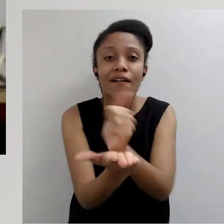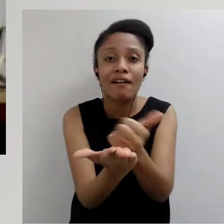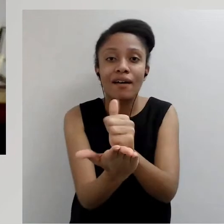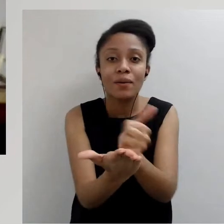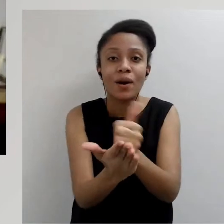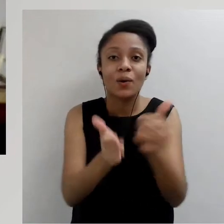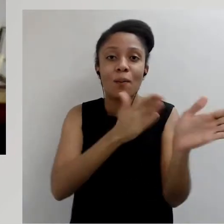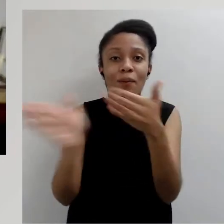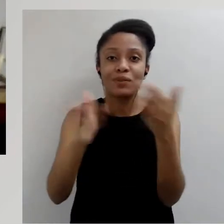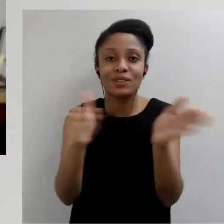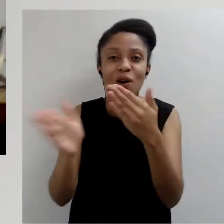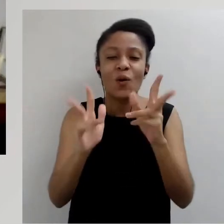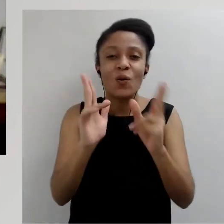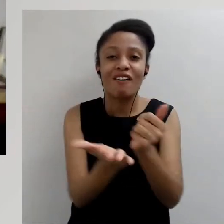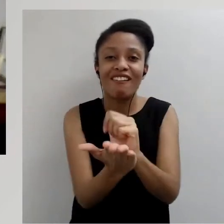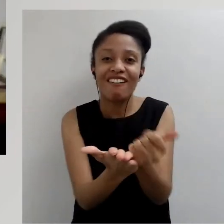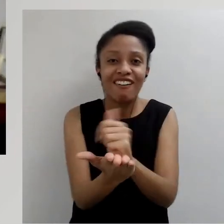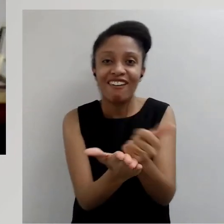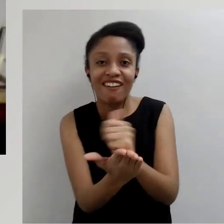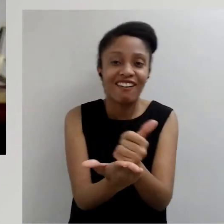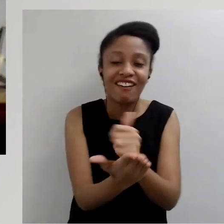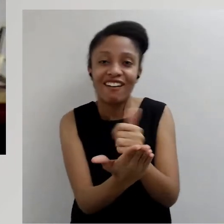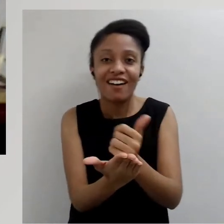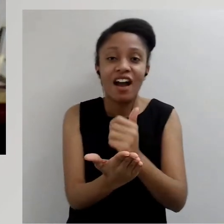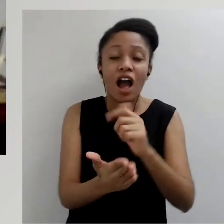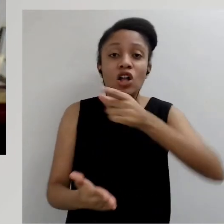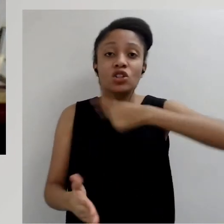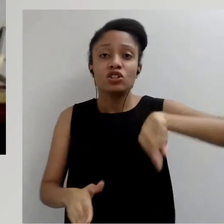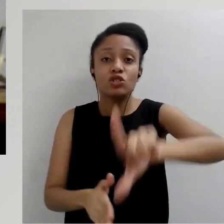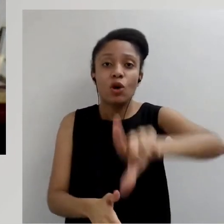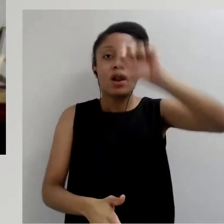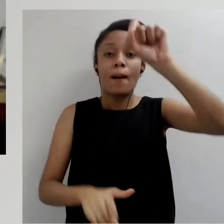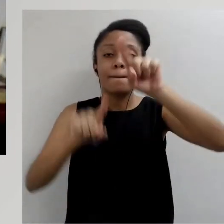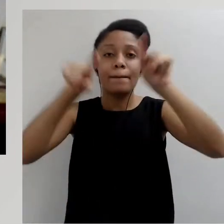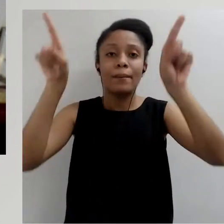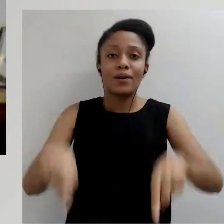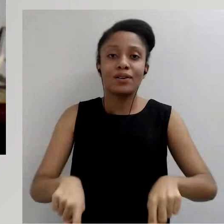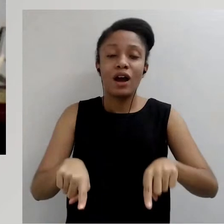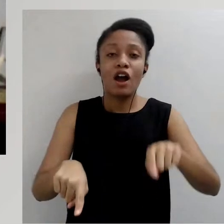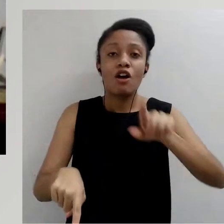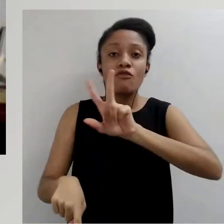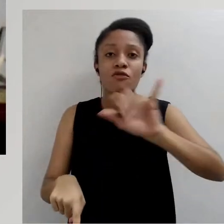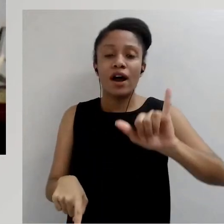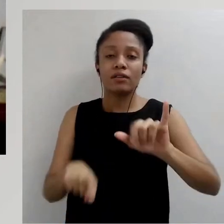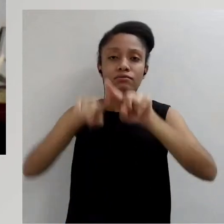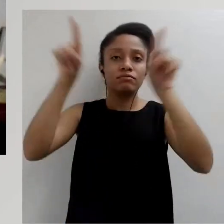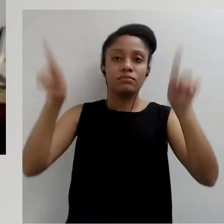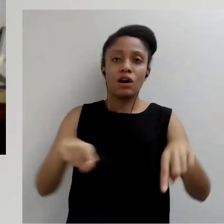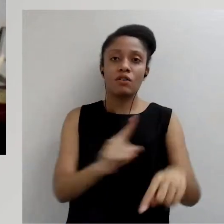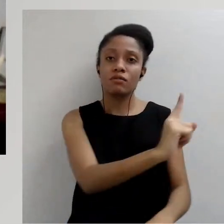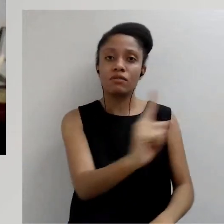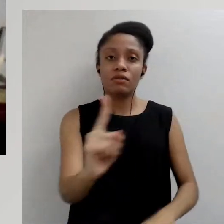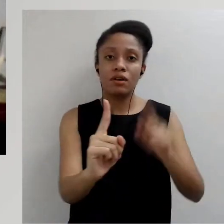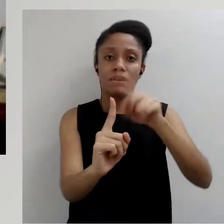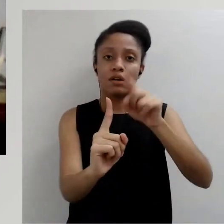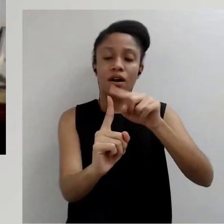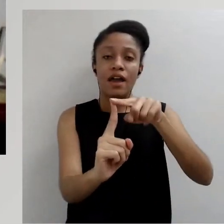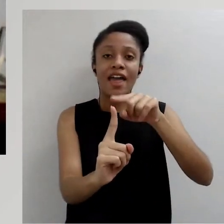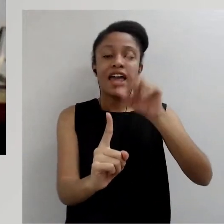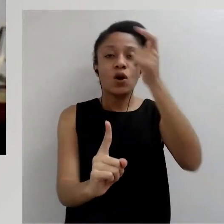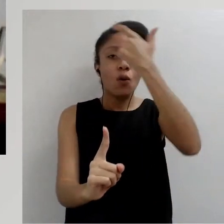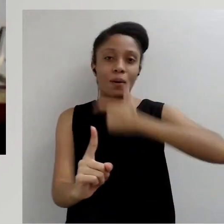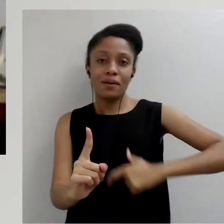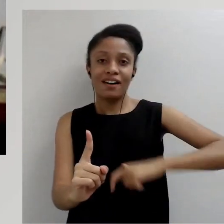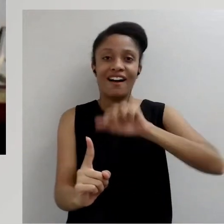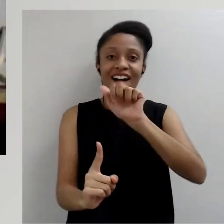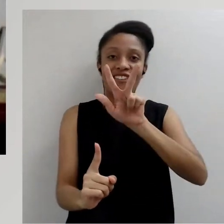production and people. So we gamified our production. The system chooses who is the operator to